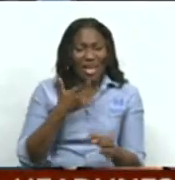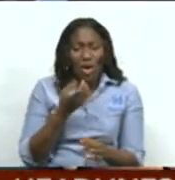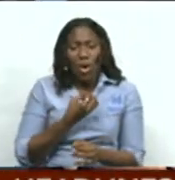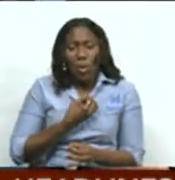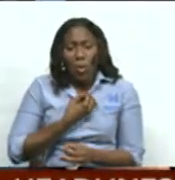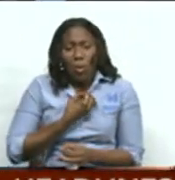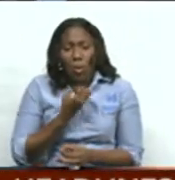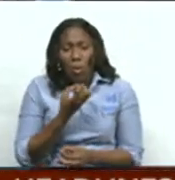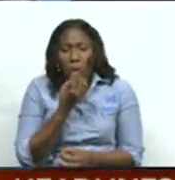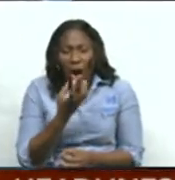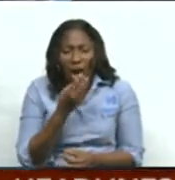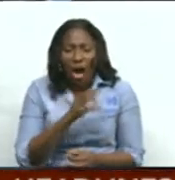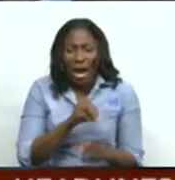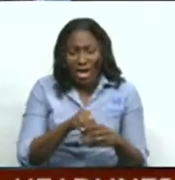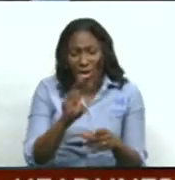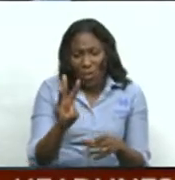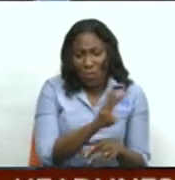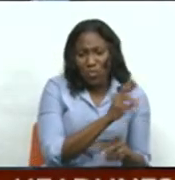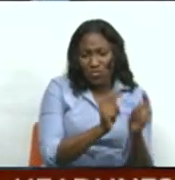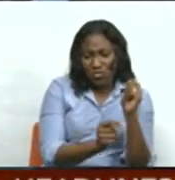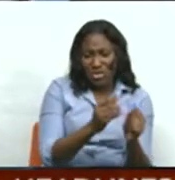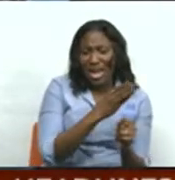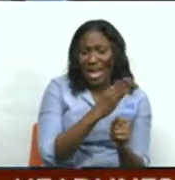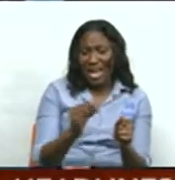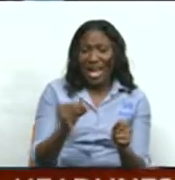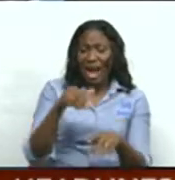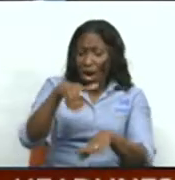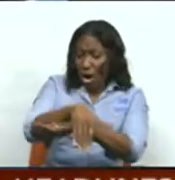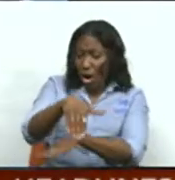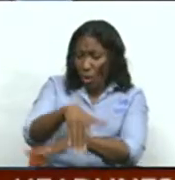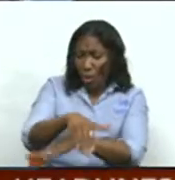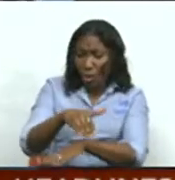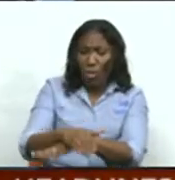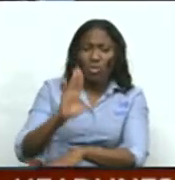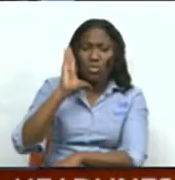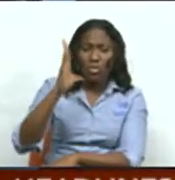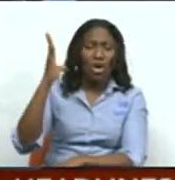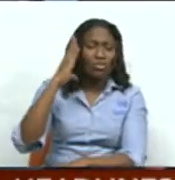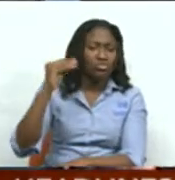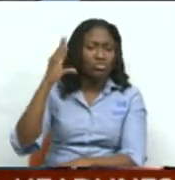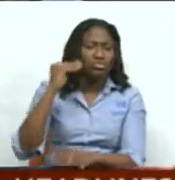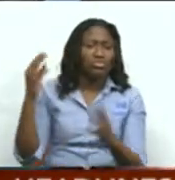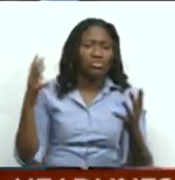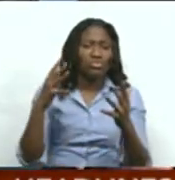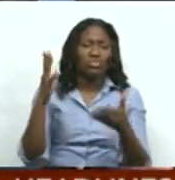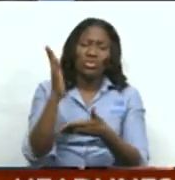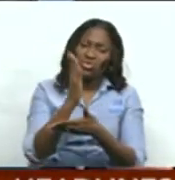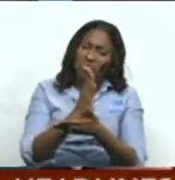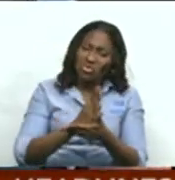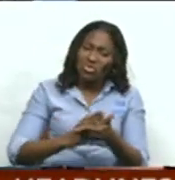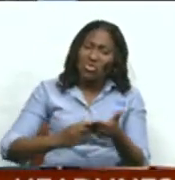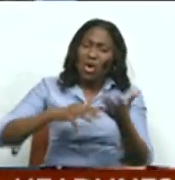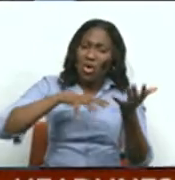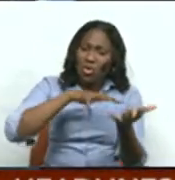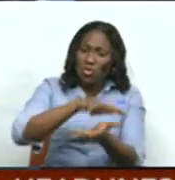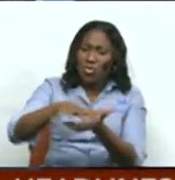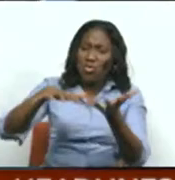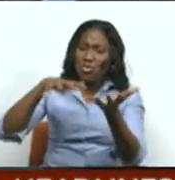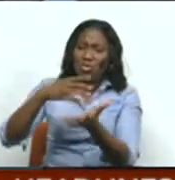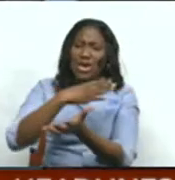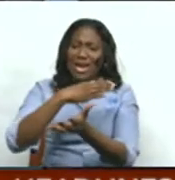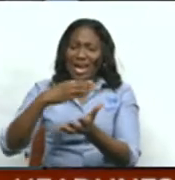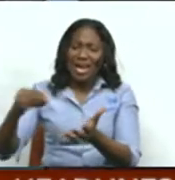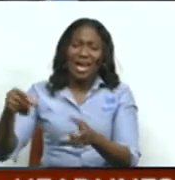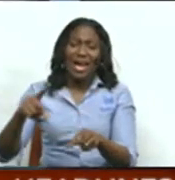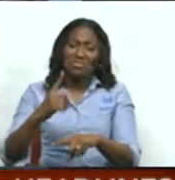western parts of Trinidad. And during the late morning through afternoon period, that's when we could see some passing cloudy periods and some